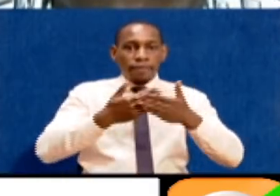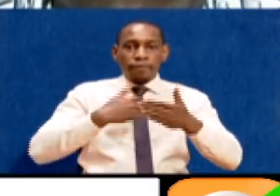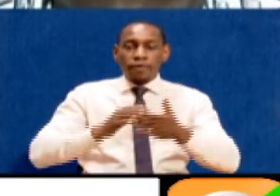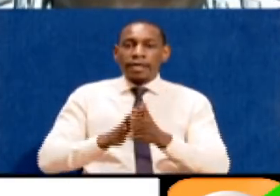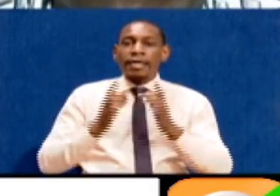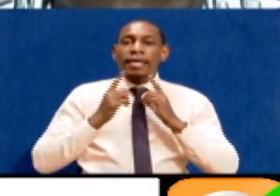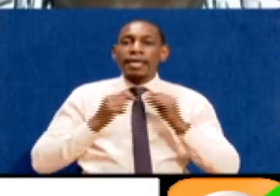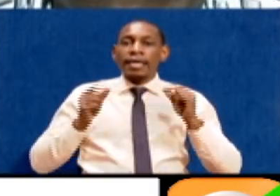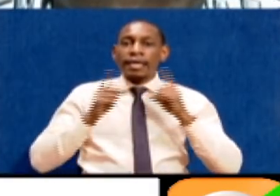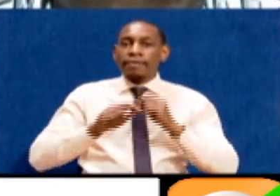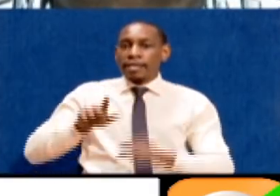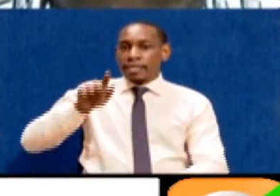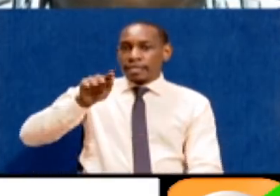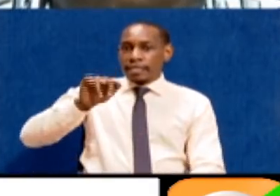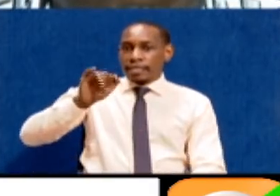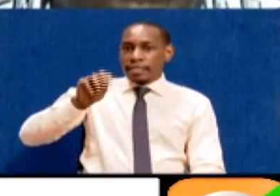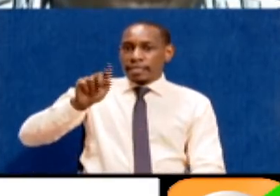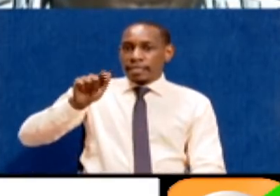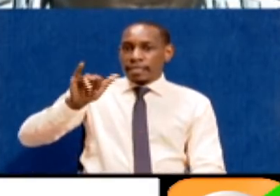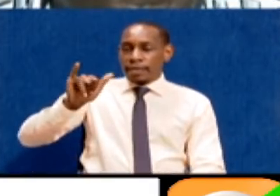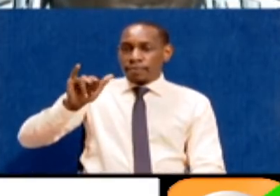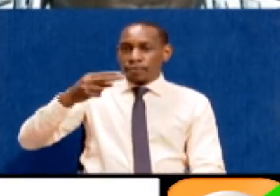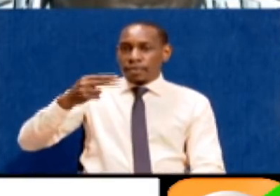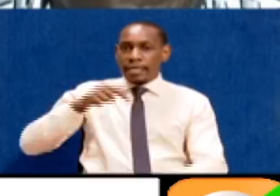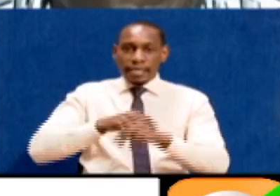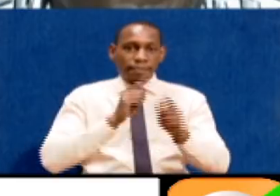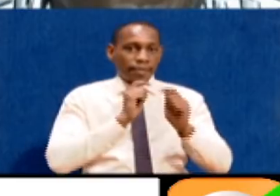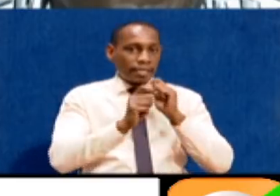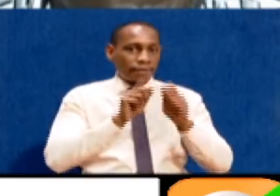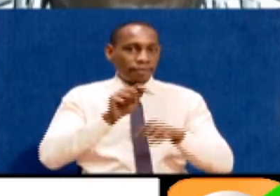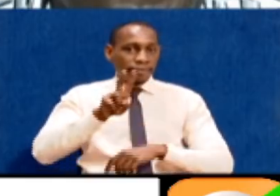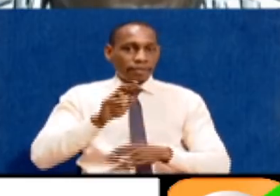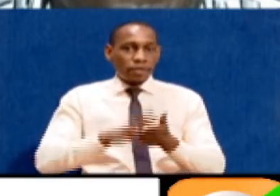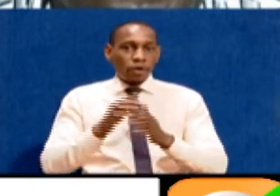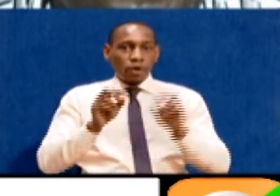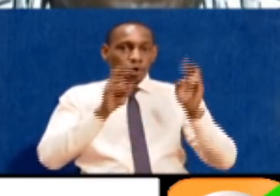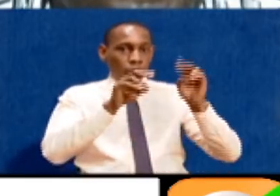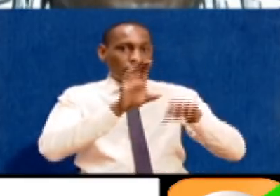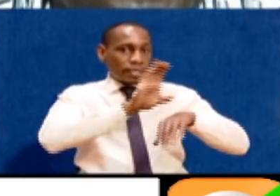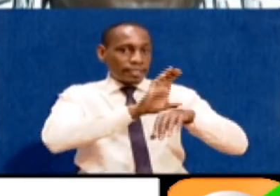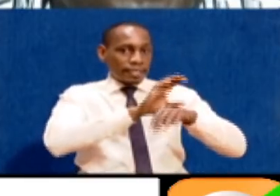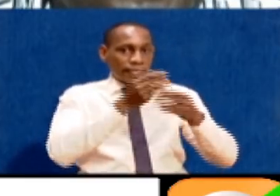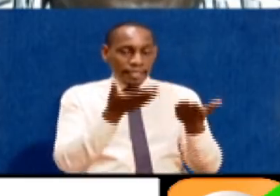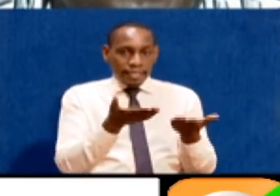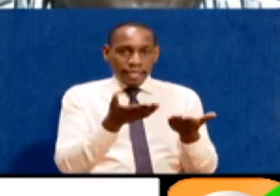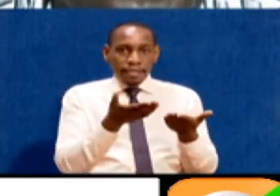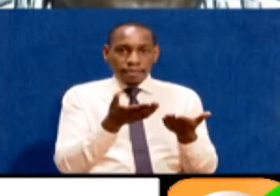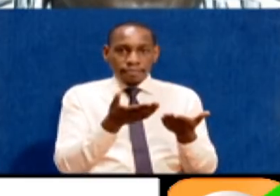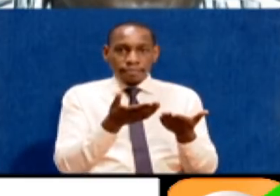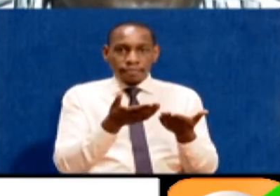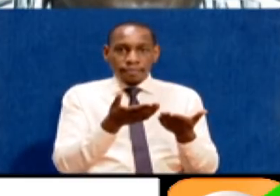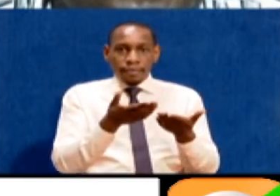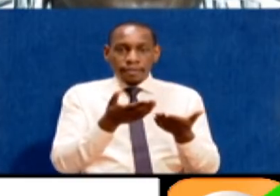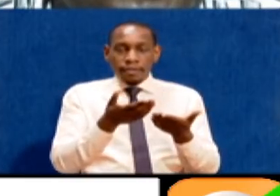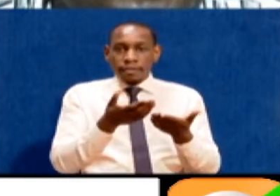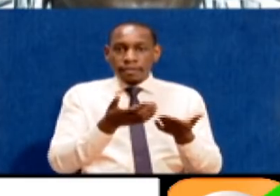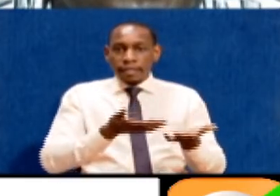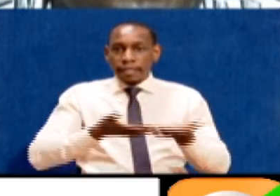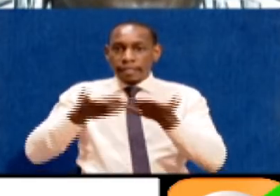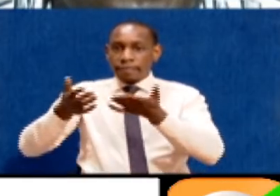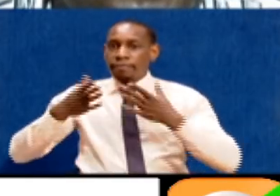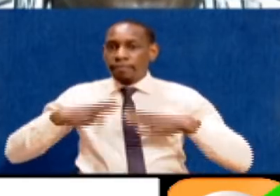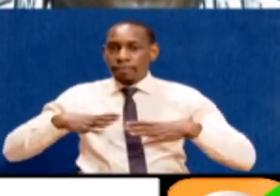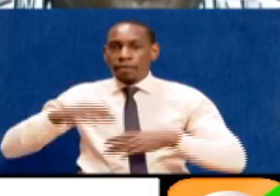Reverend Timothy Njoya. And in a TV interview yesterday, he said, and I quote, the church is now selling its congregation